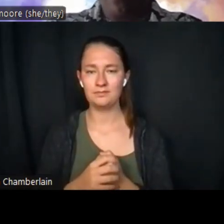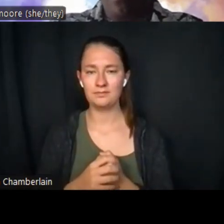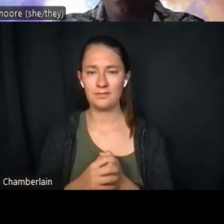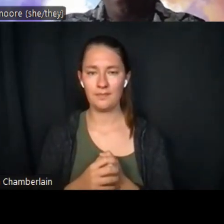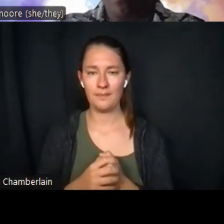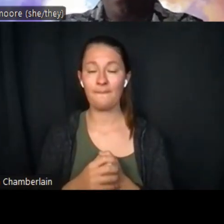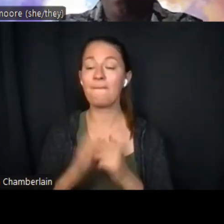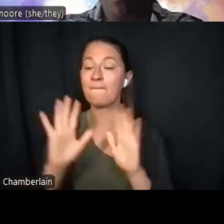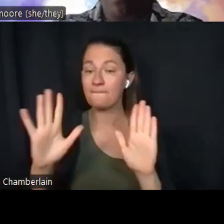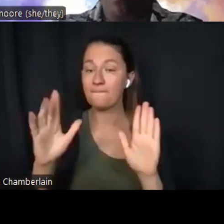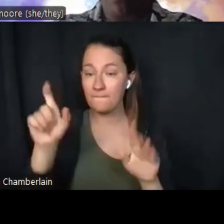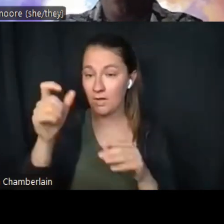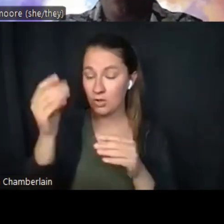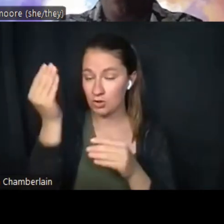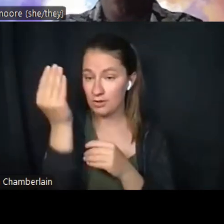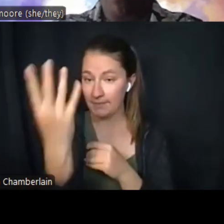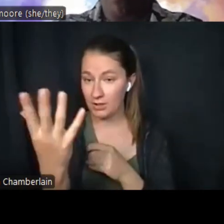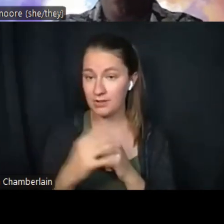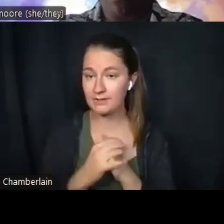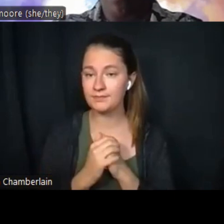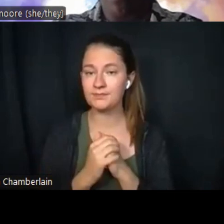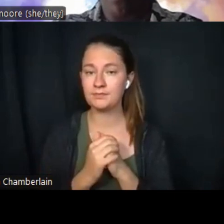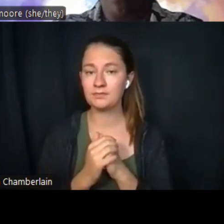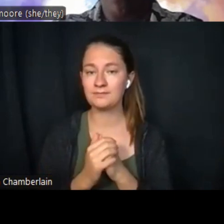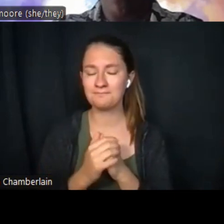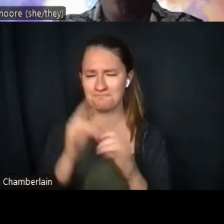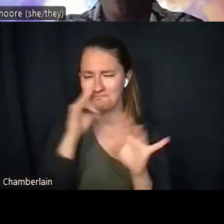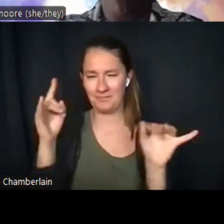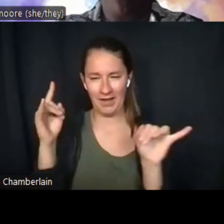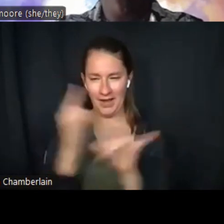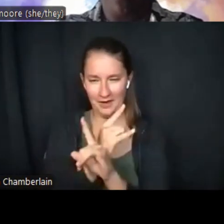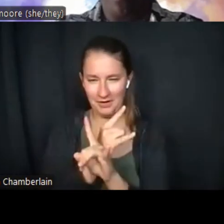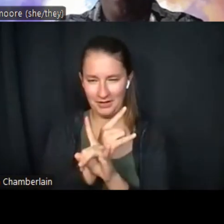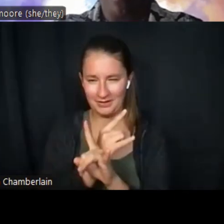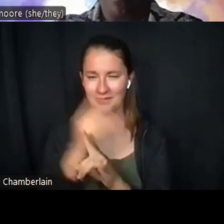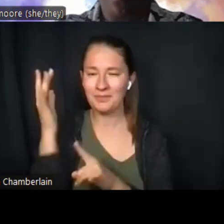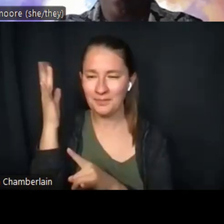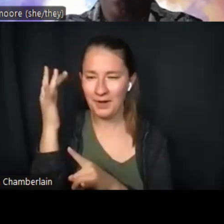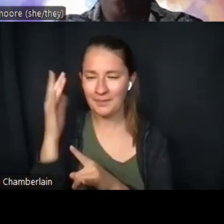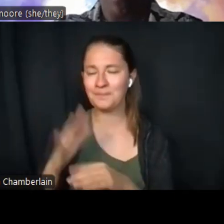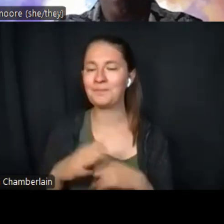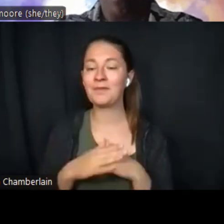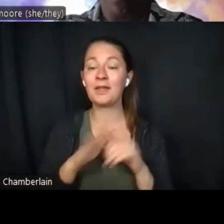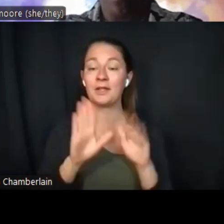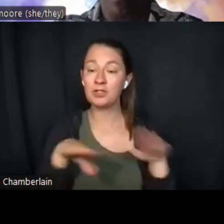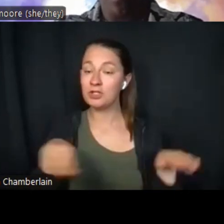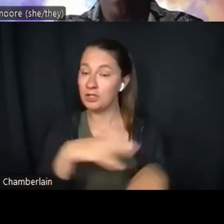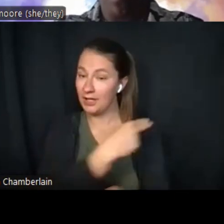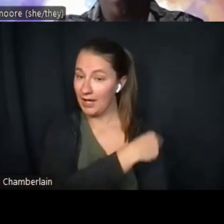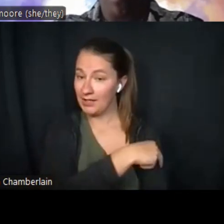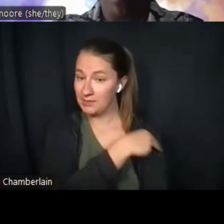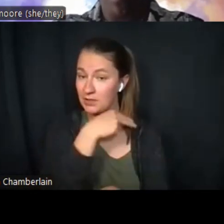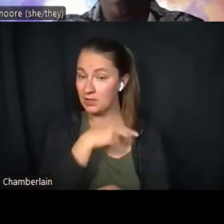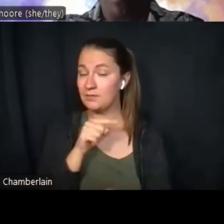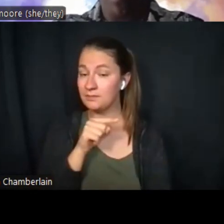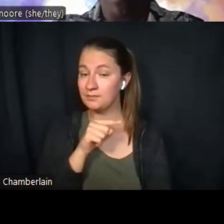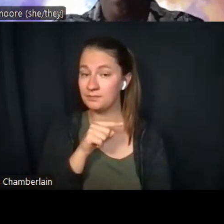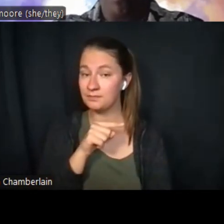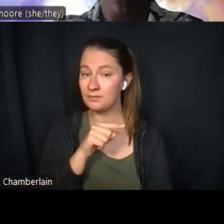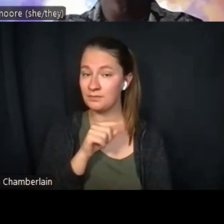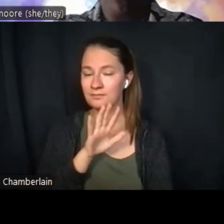Oh, I should mention the irony around this. So, Children's Hospital in their